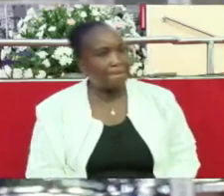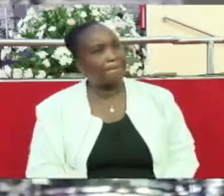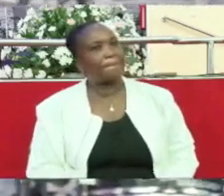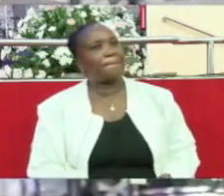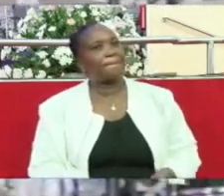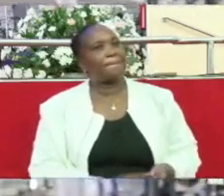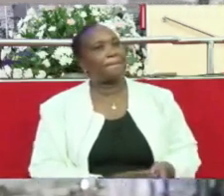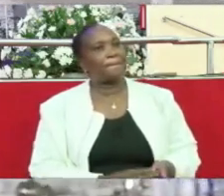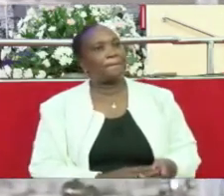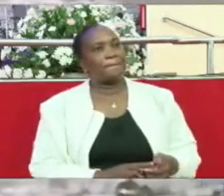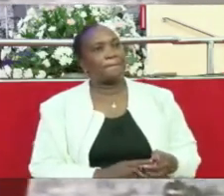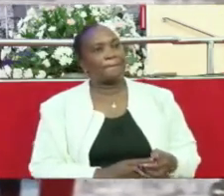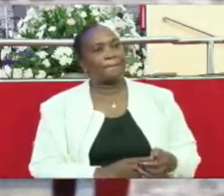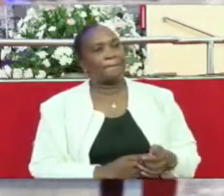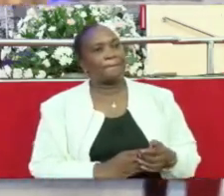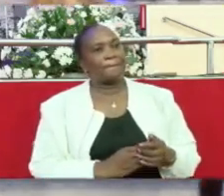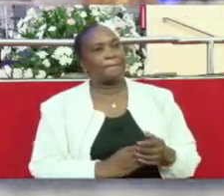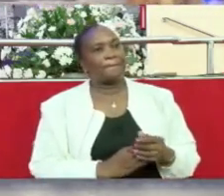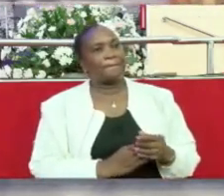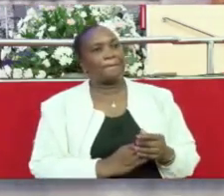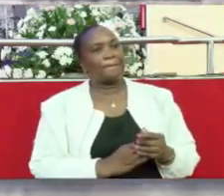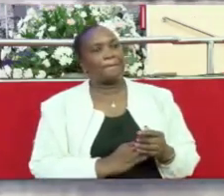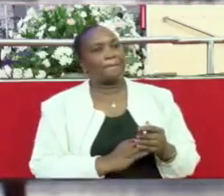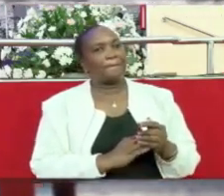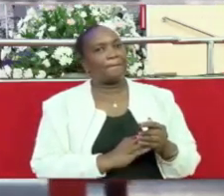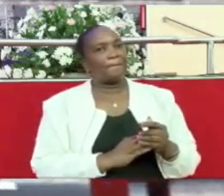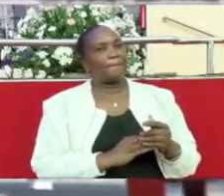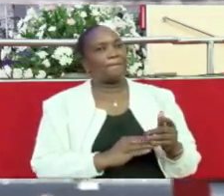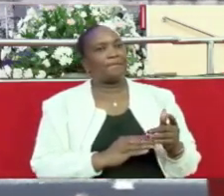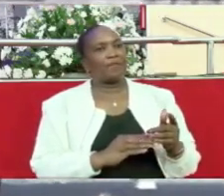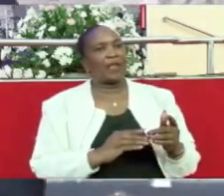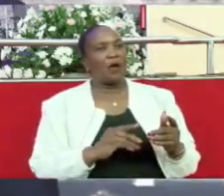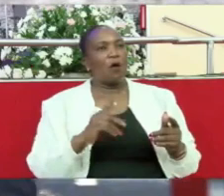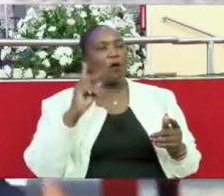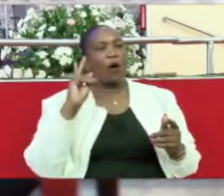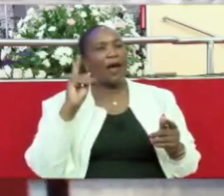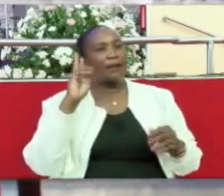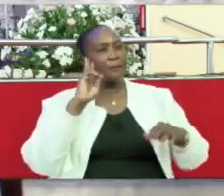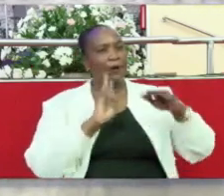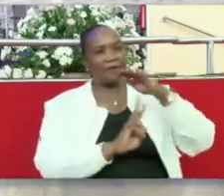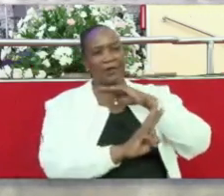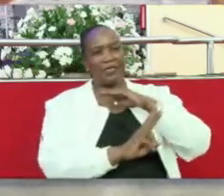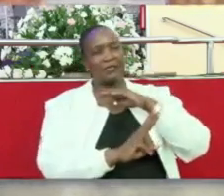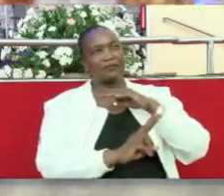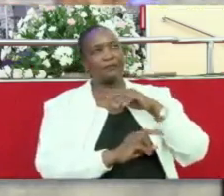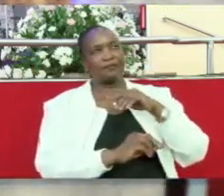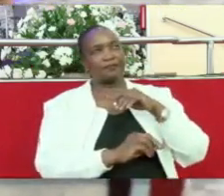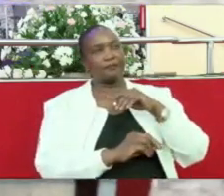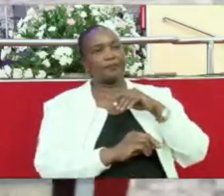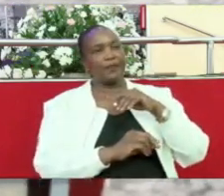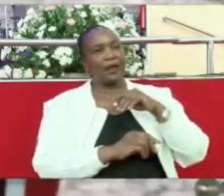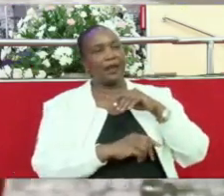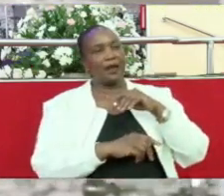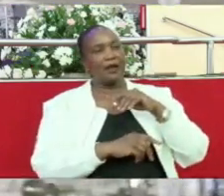God. Wakati mmoja amejificha kusoma Mungu. And he is saying I'm the only one. Anasema ni mimi tu. But the Lord came to him and says you are not the only one.